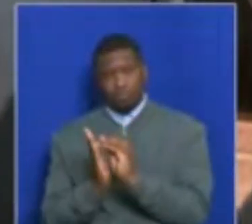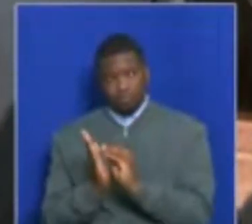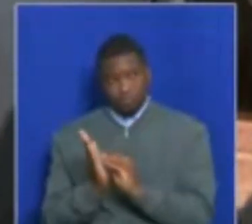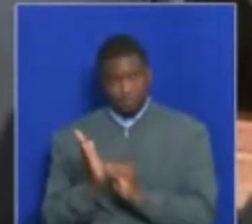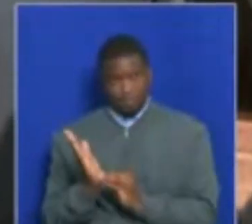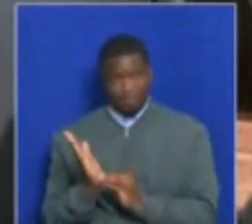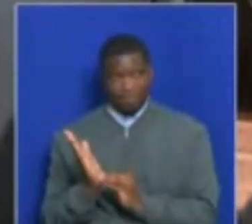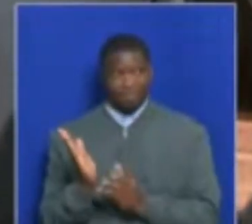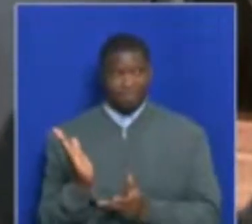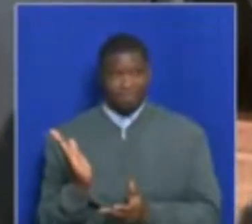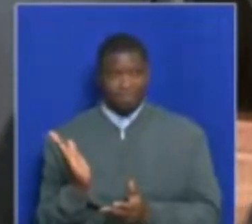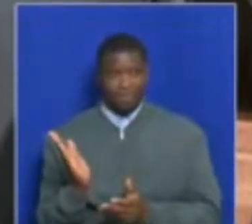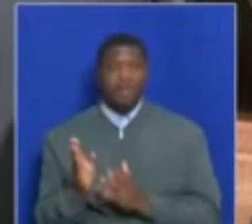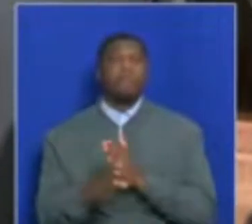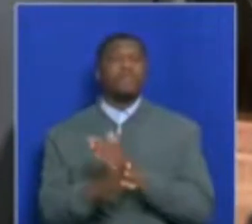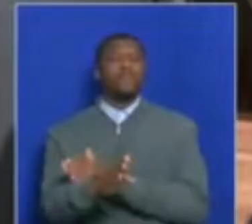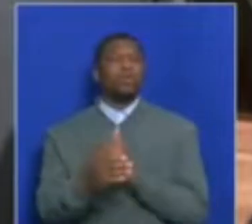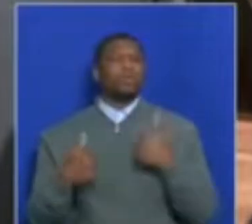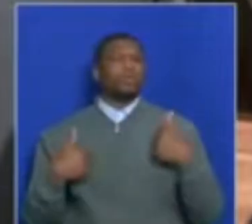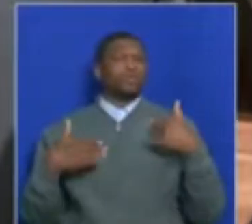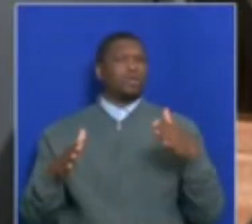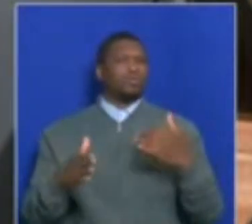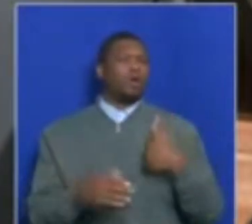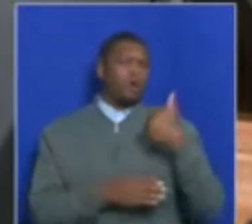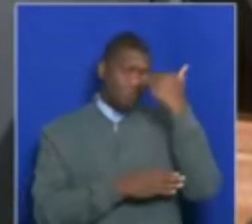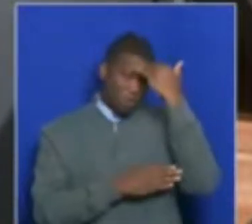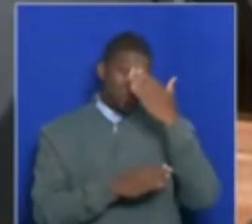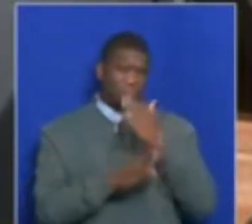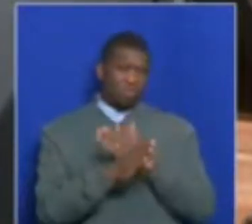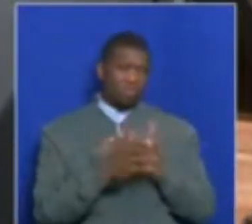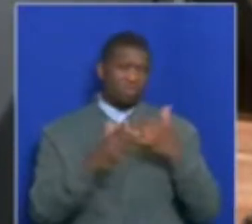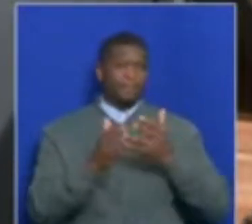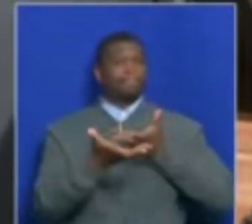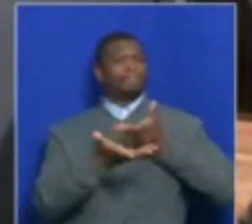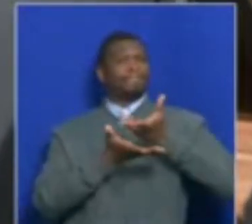our discussions that you need to correct certain of the